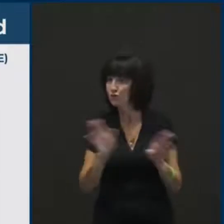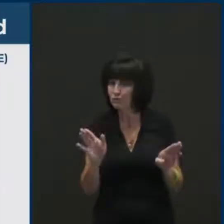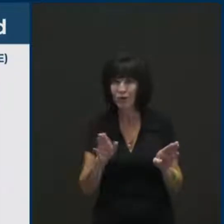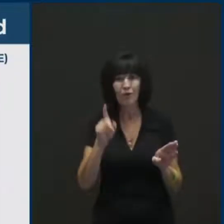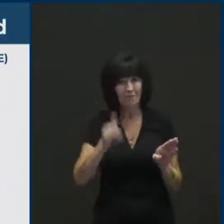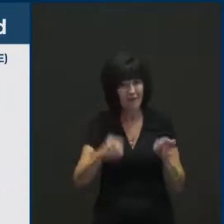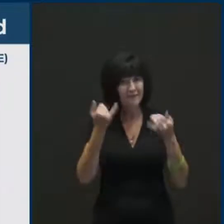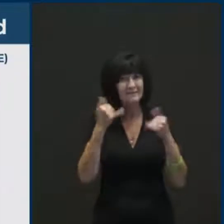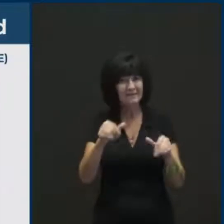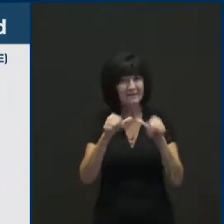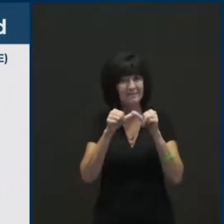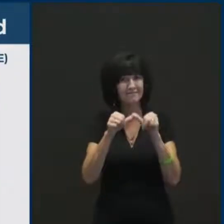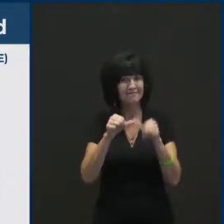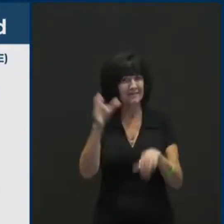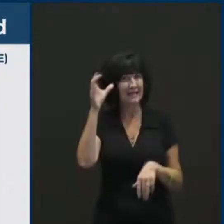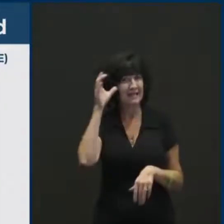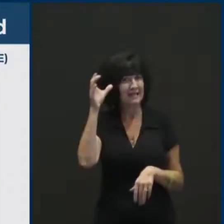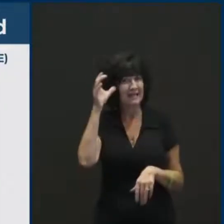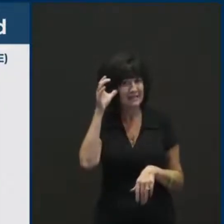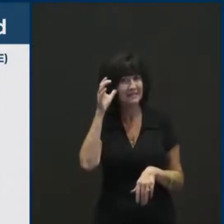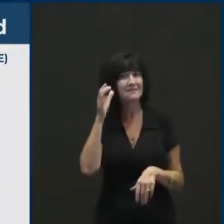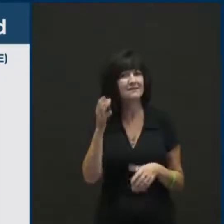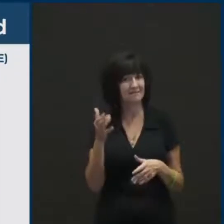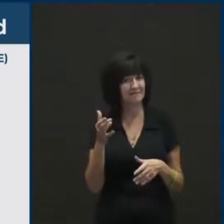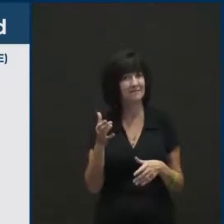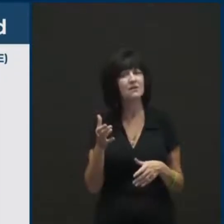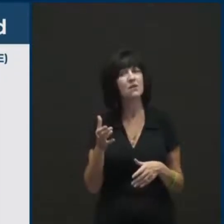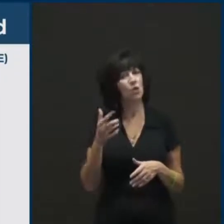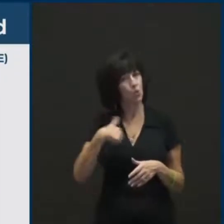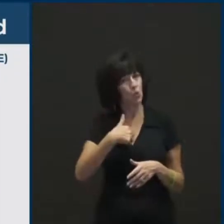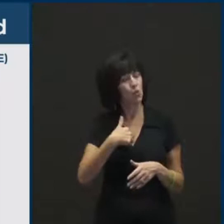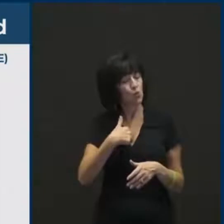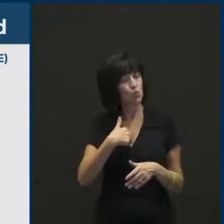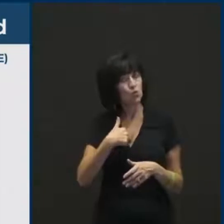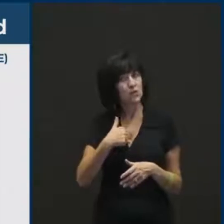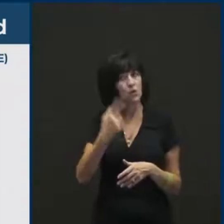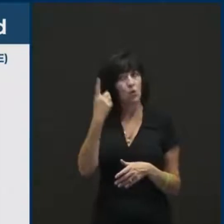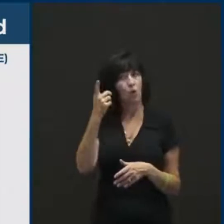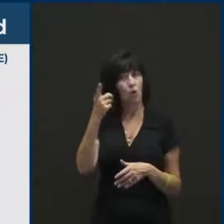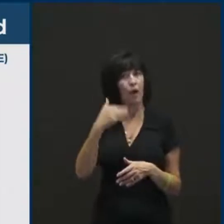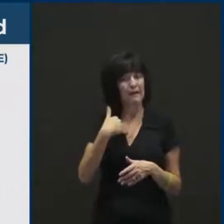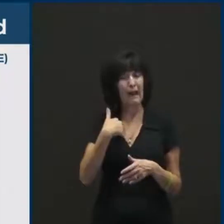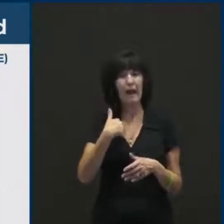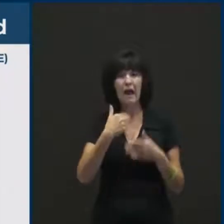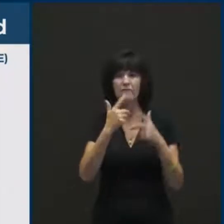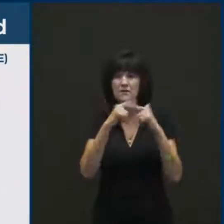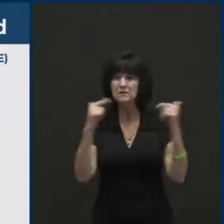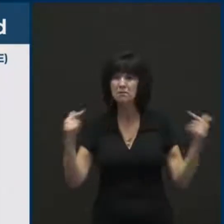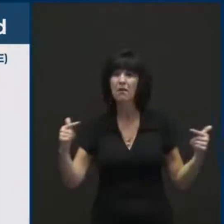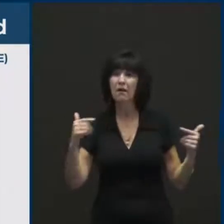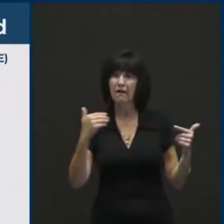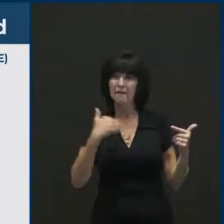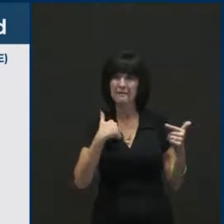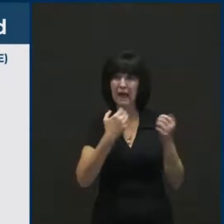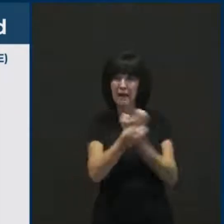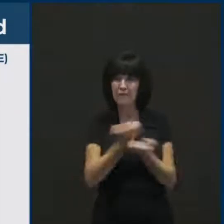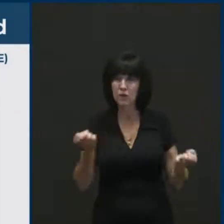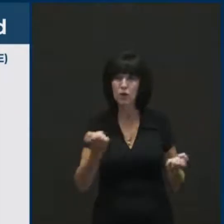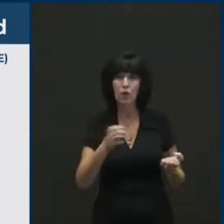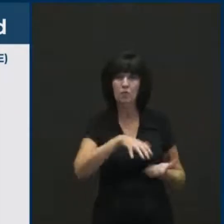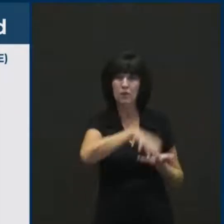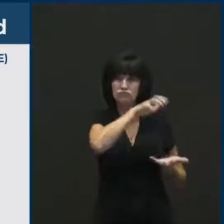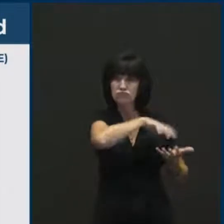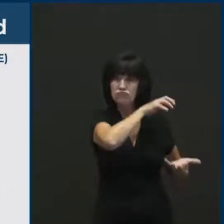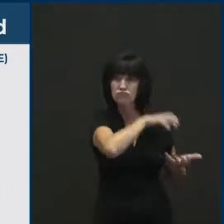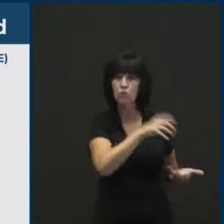personal protective equipment. We've been looking for gloves for a couple weeks now. I'm told by A.J. Shaw that we have orders coming in today